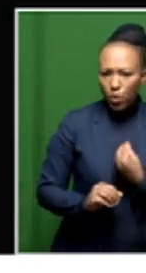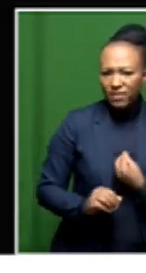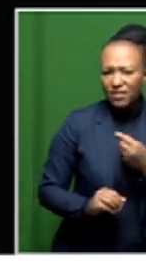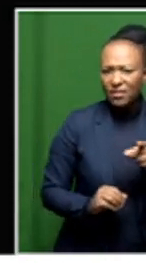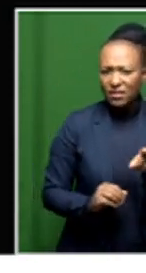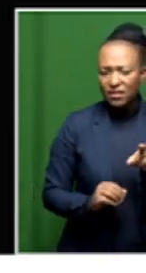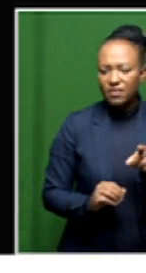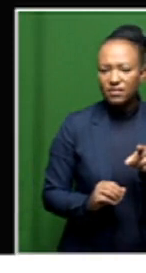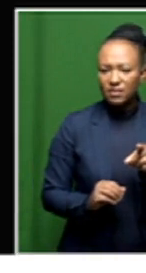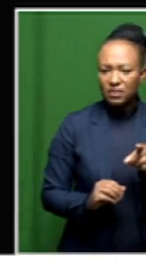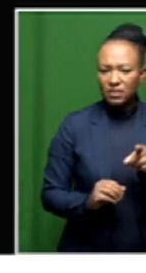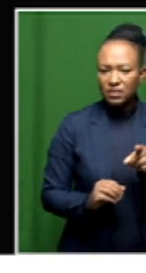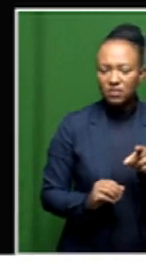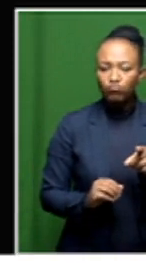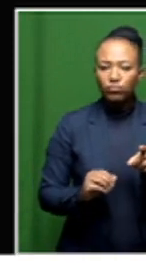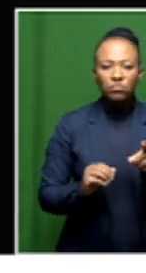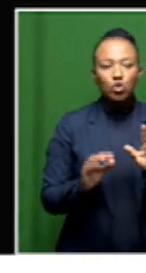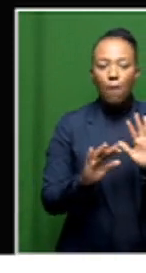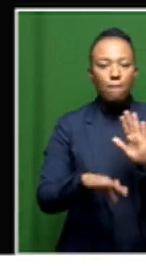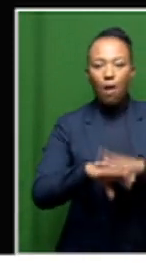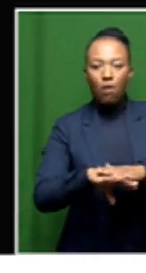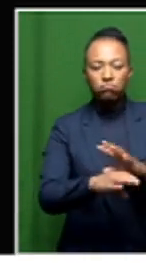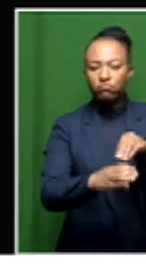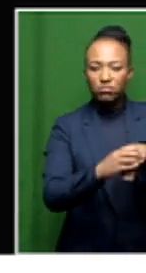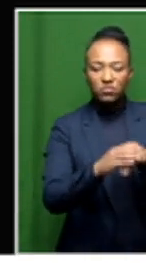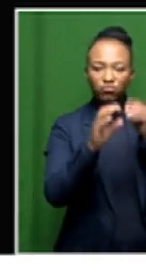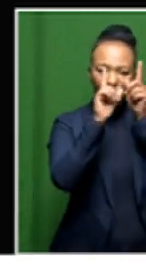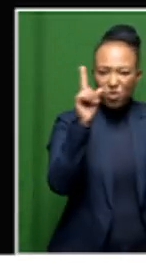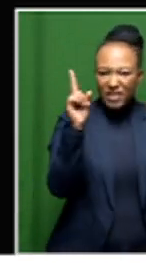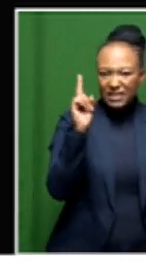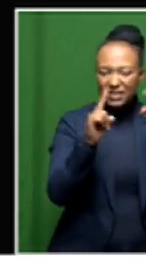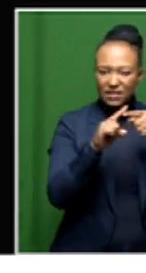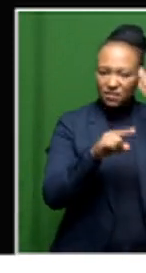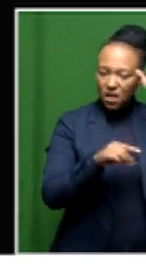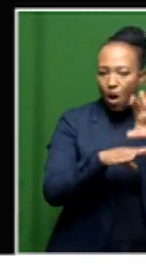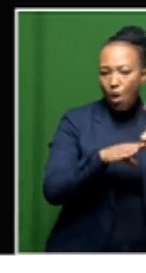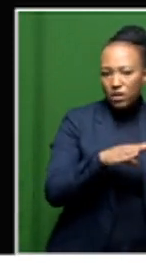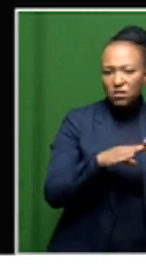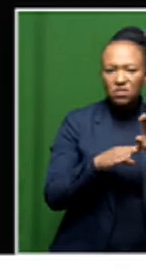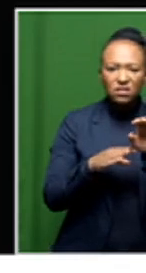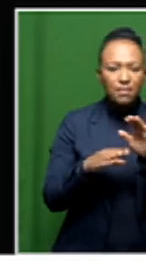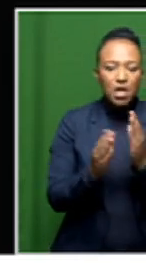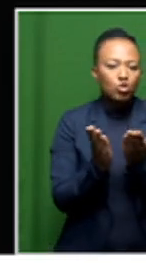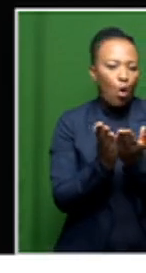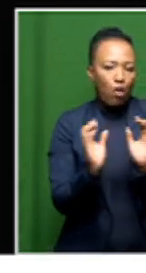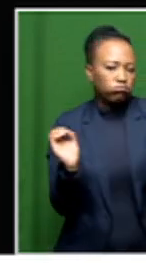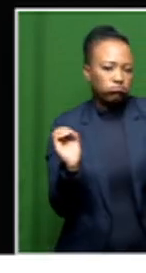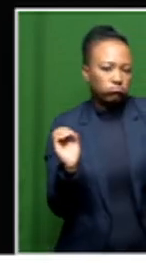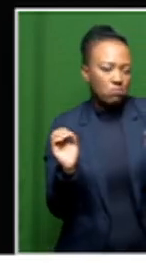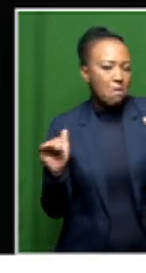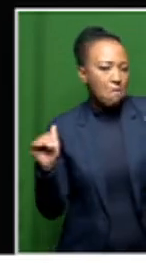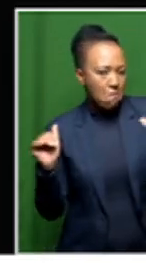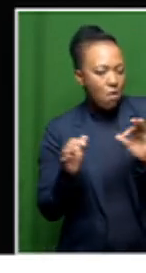of the higher education system and outside of the formal schooling system. We will